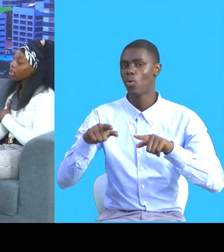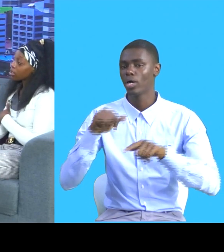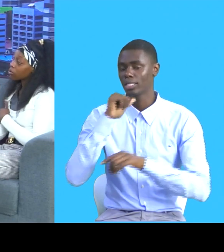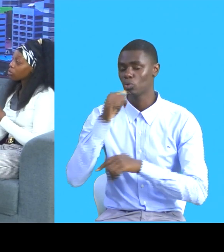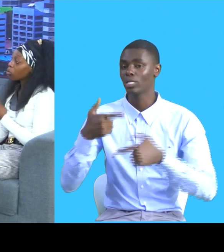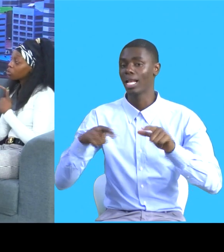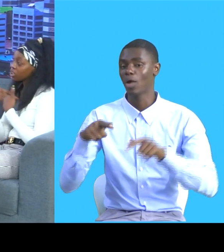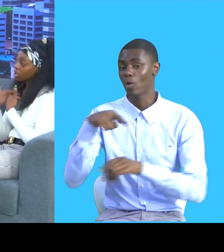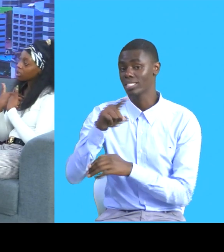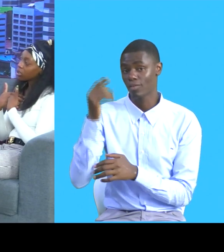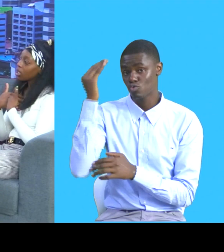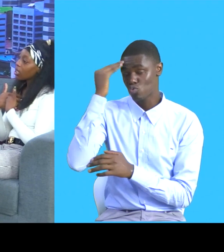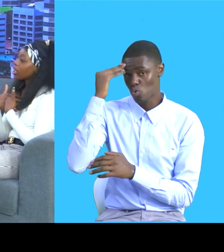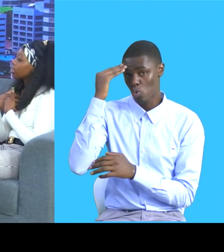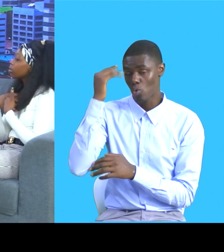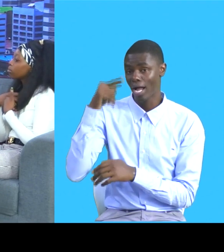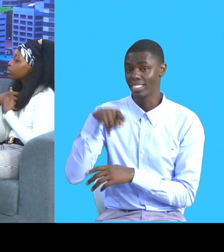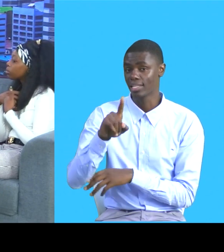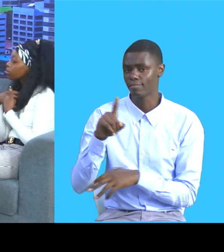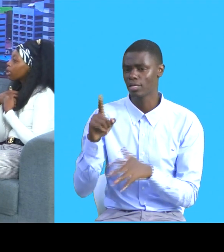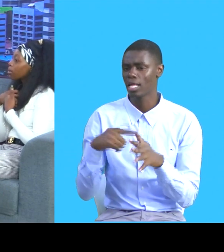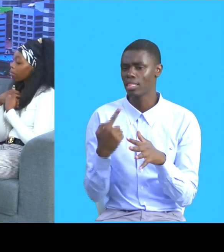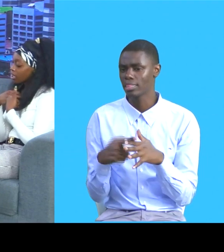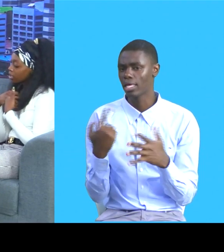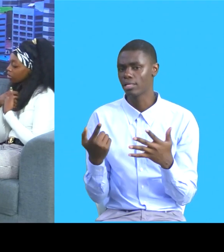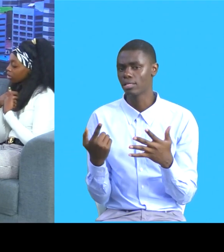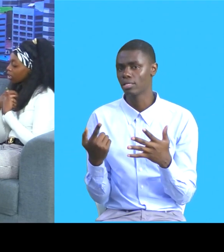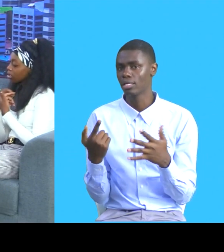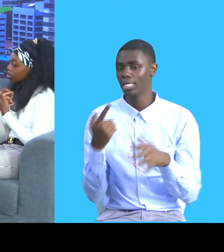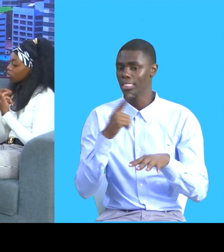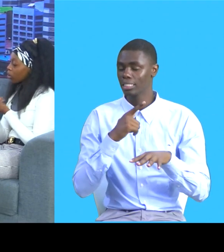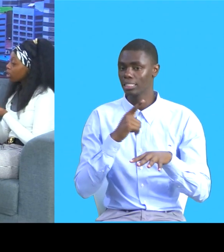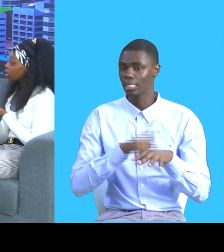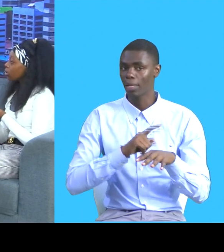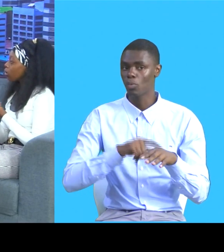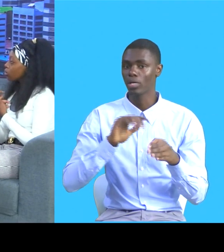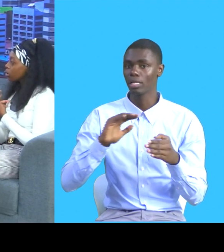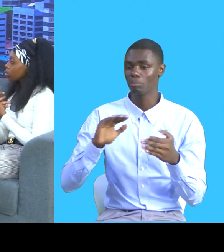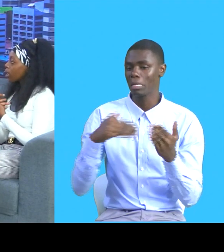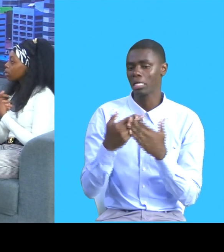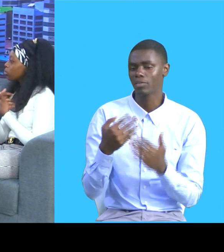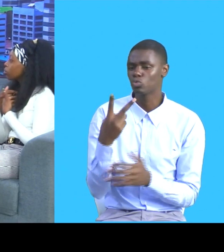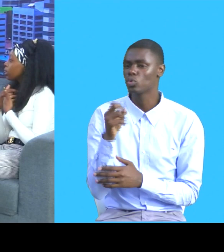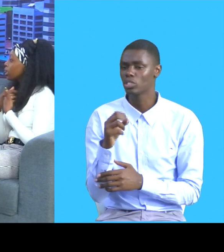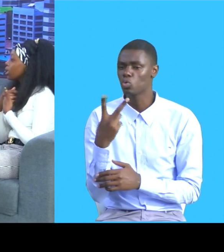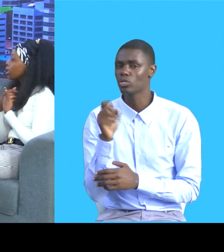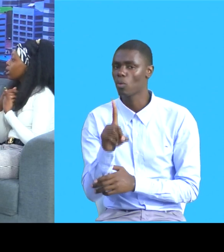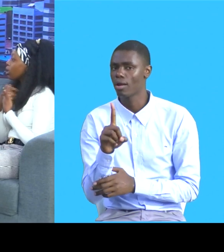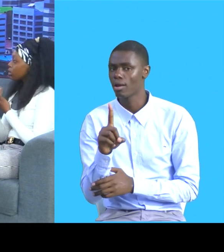allow herself to know who she is, then boom, by the time she's getting 20 or 21, she'll